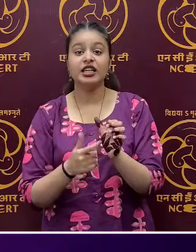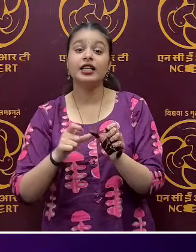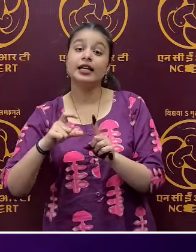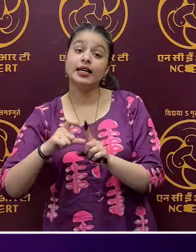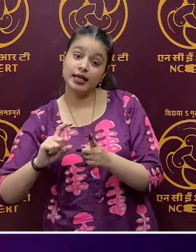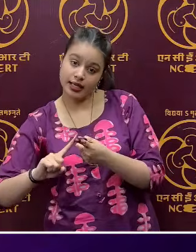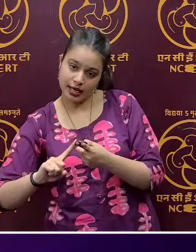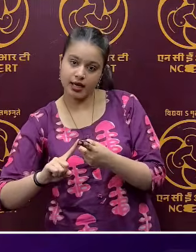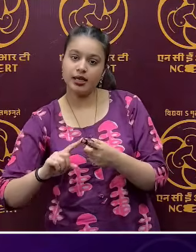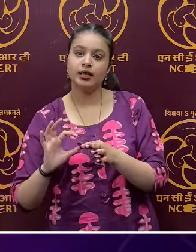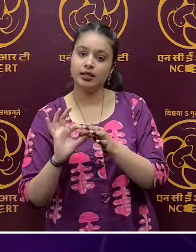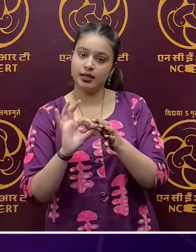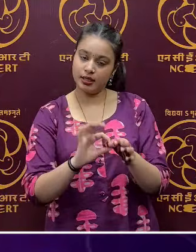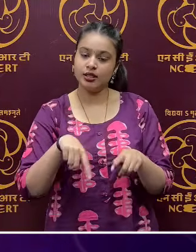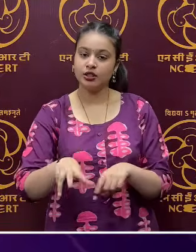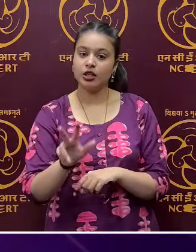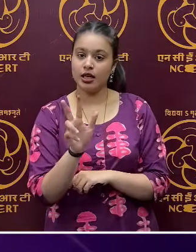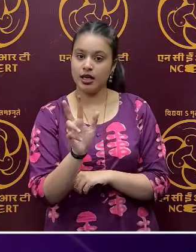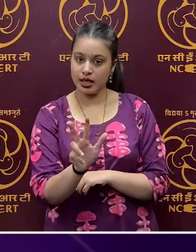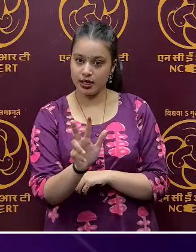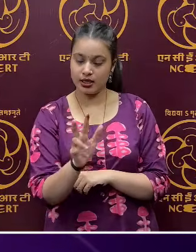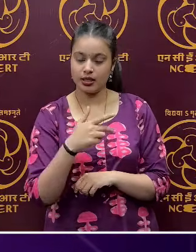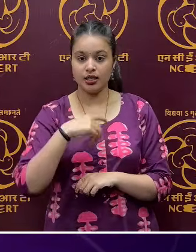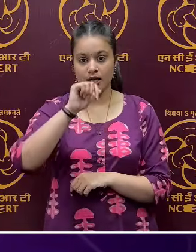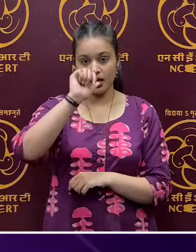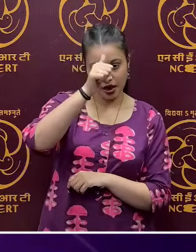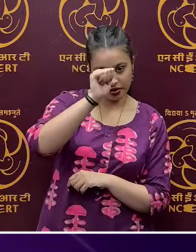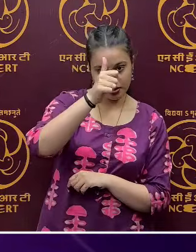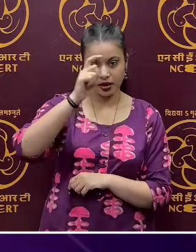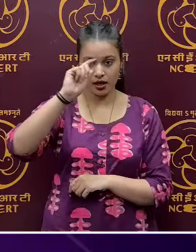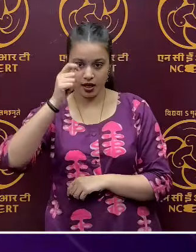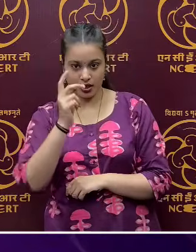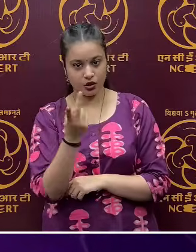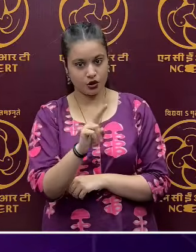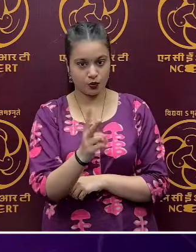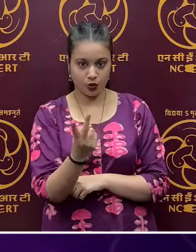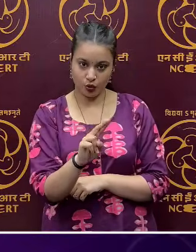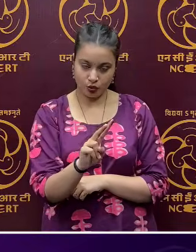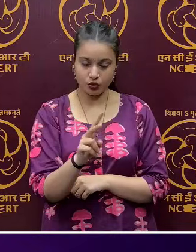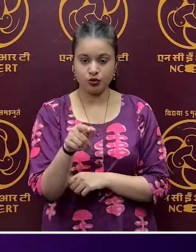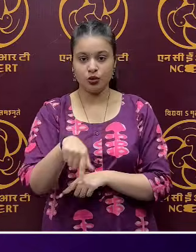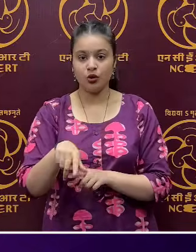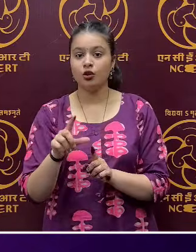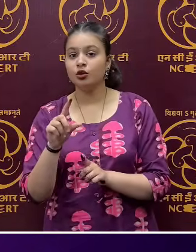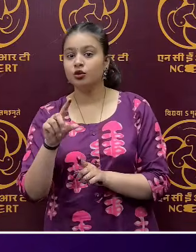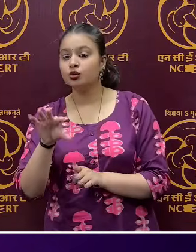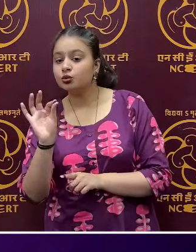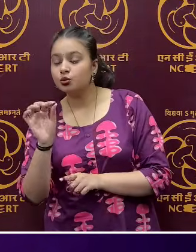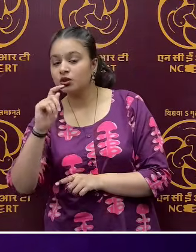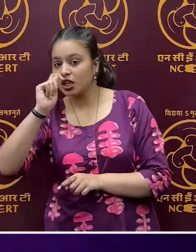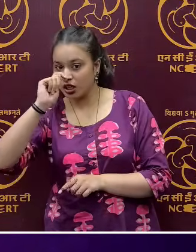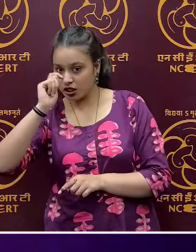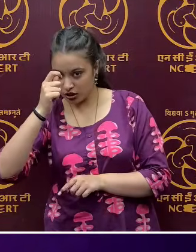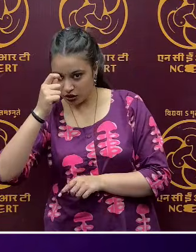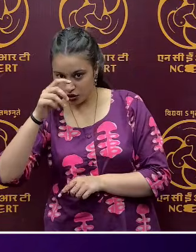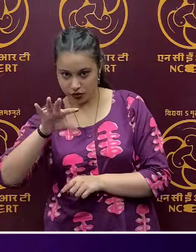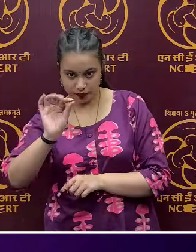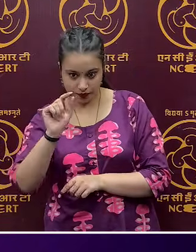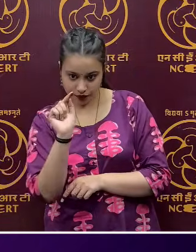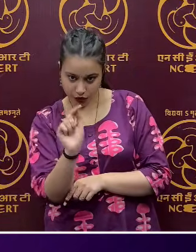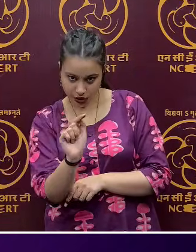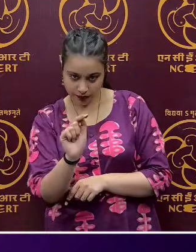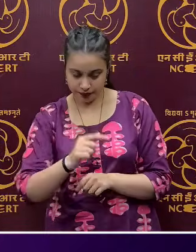So today we are going to do grade 8. You will get Hindi medium and English medium. Obviously it will be English medium for English, and then we click